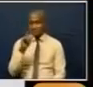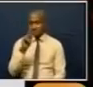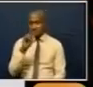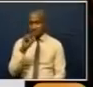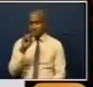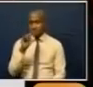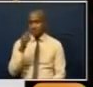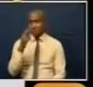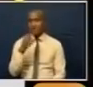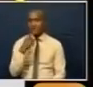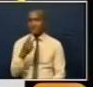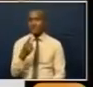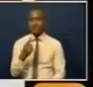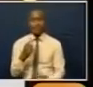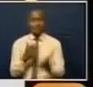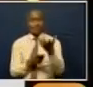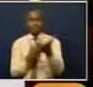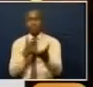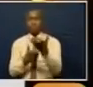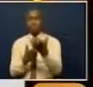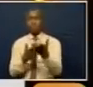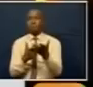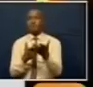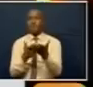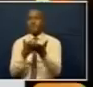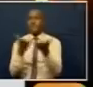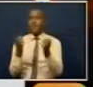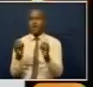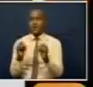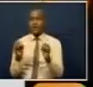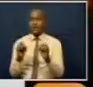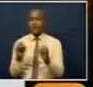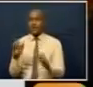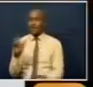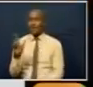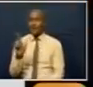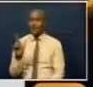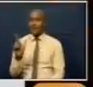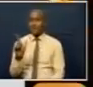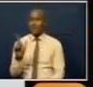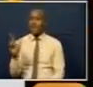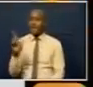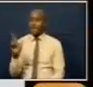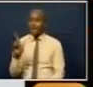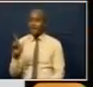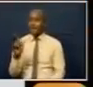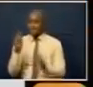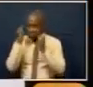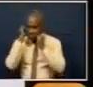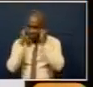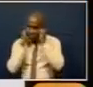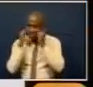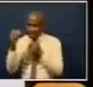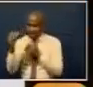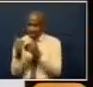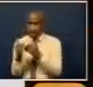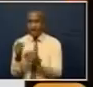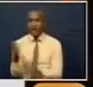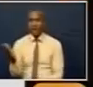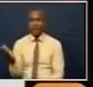no fire brigade going to this huge fire in Langata? Even Langata military camp is just next